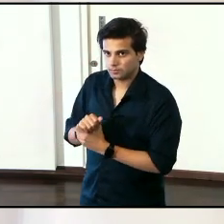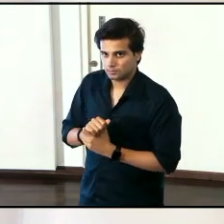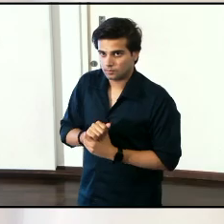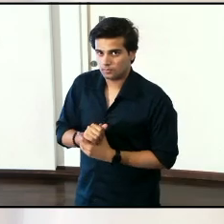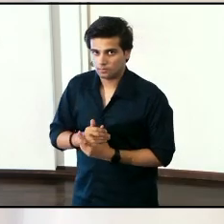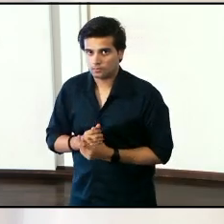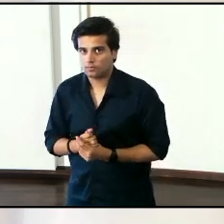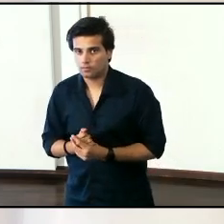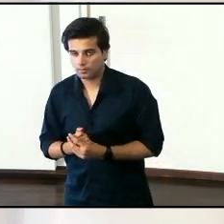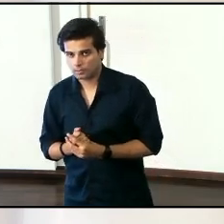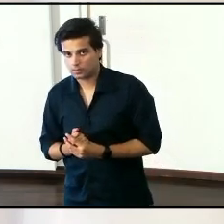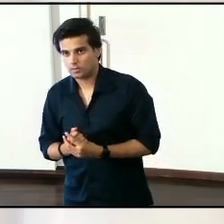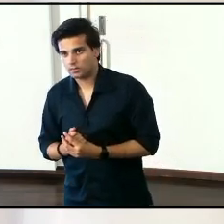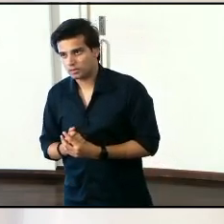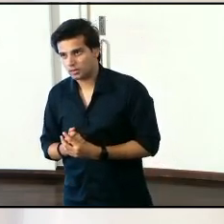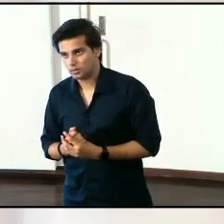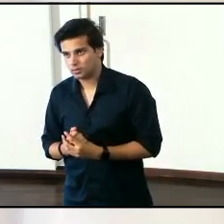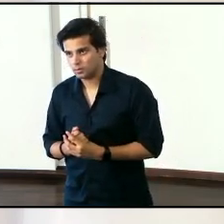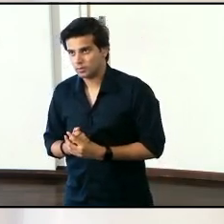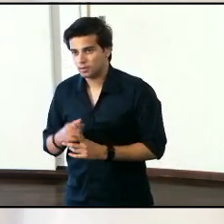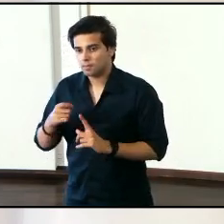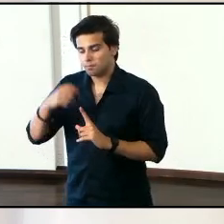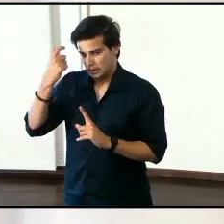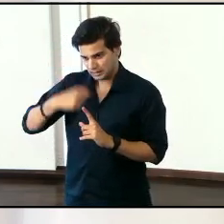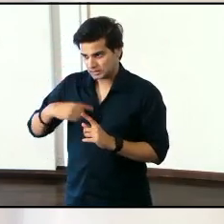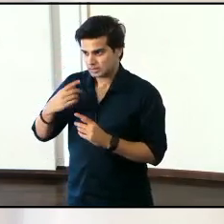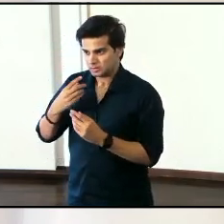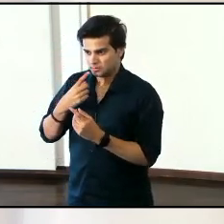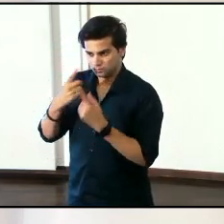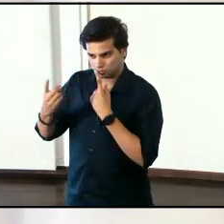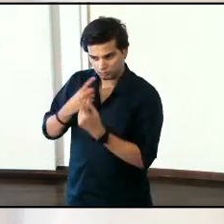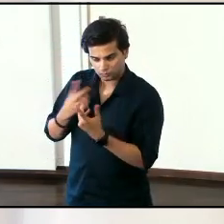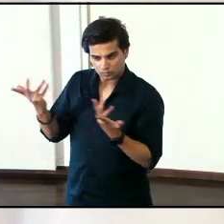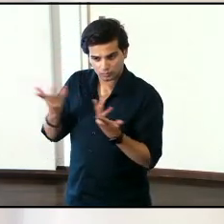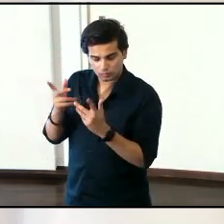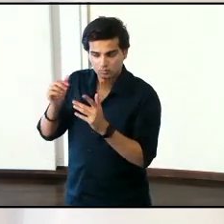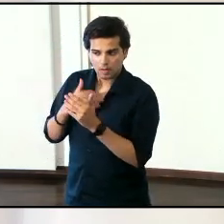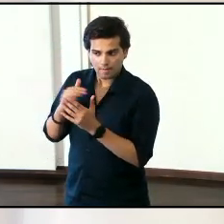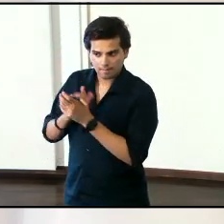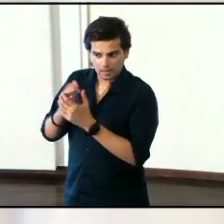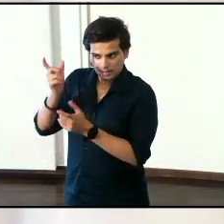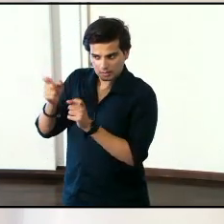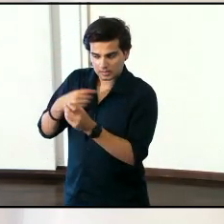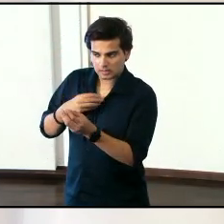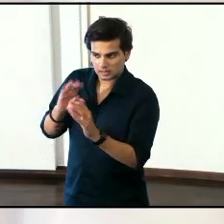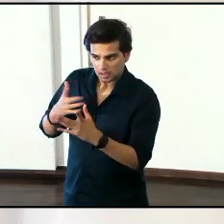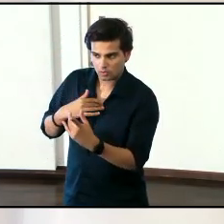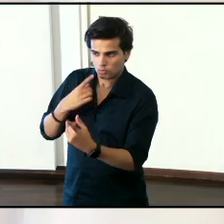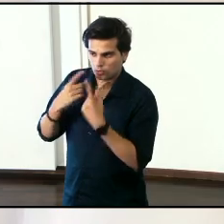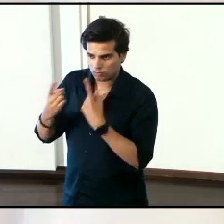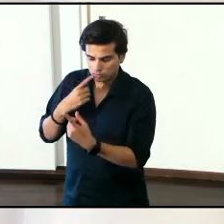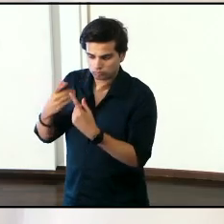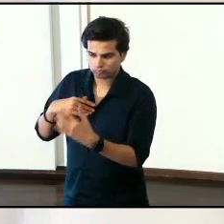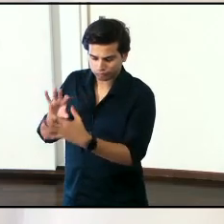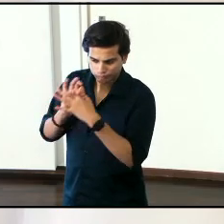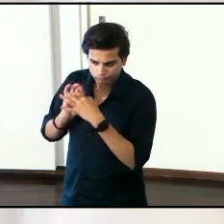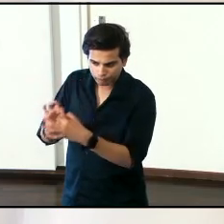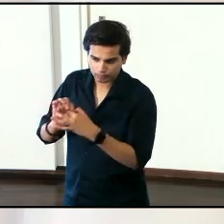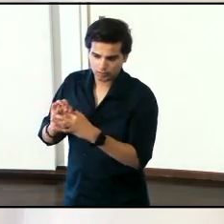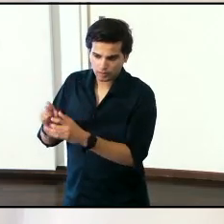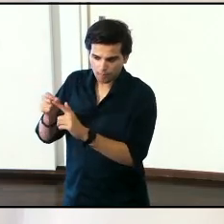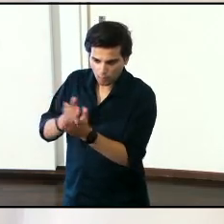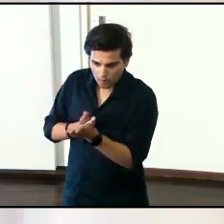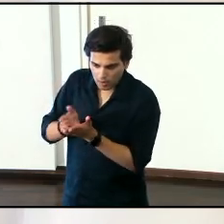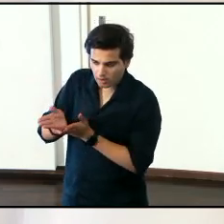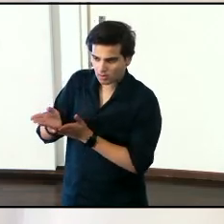personally will start talking to as many friends as possible in order to start building those informal ethnographies,